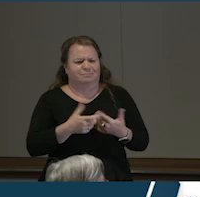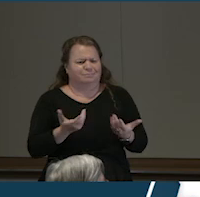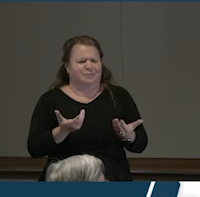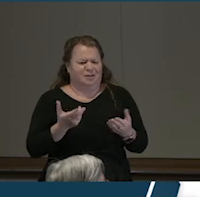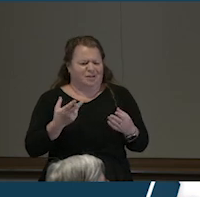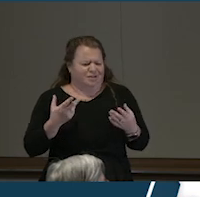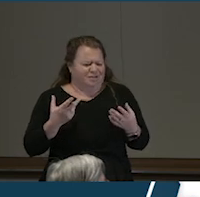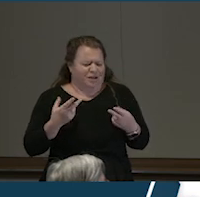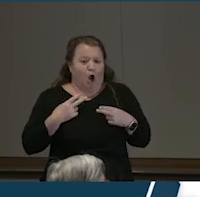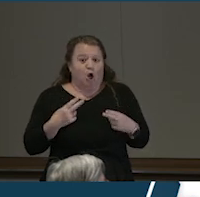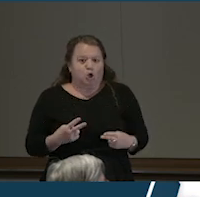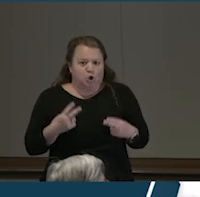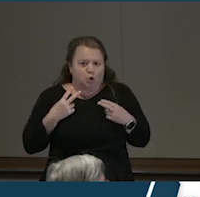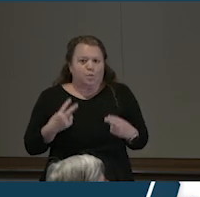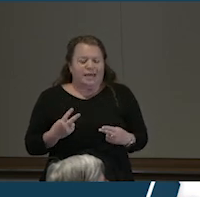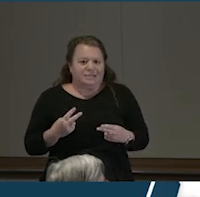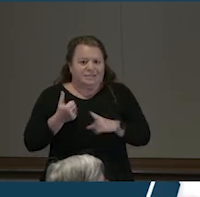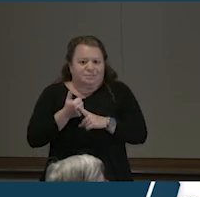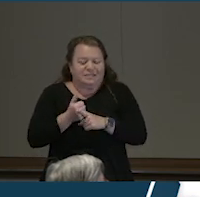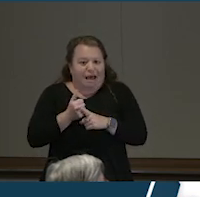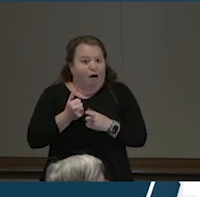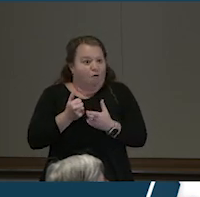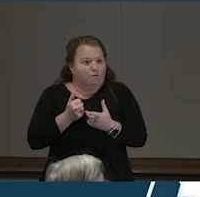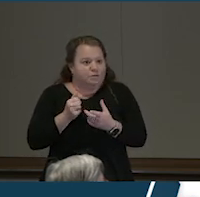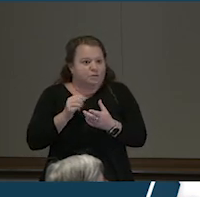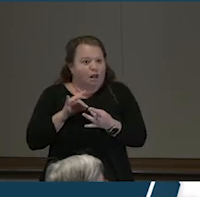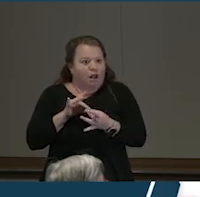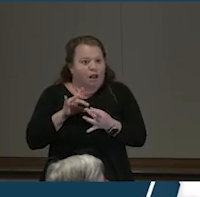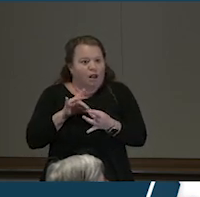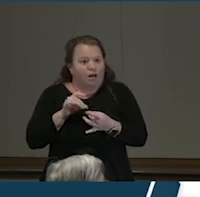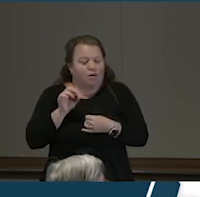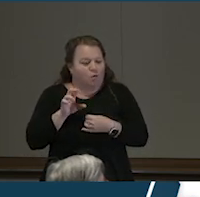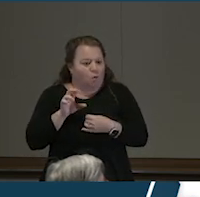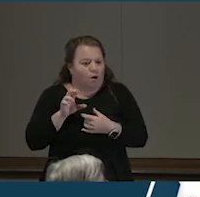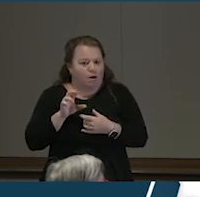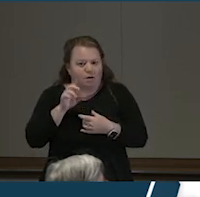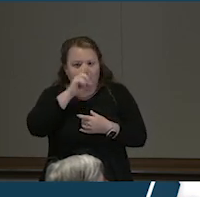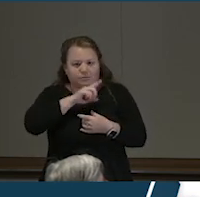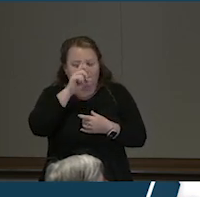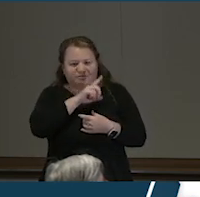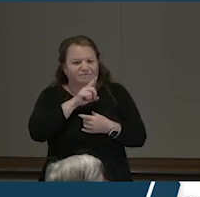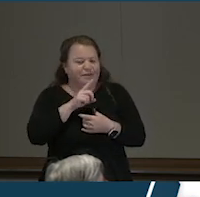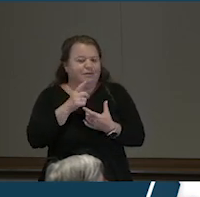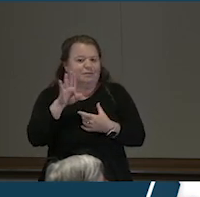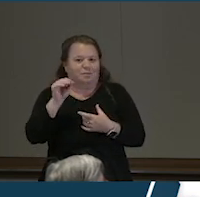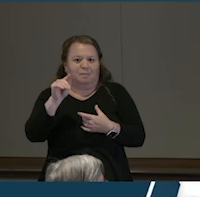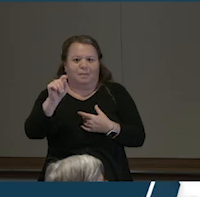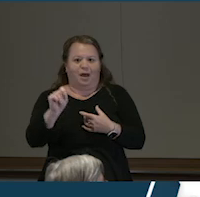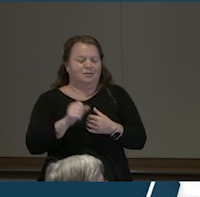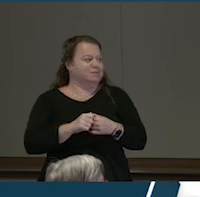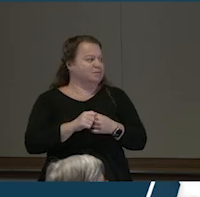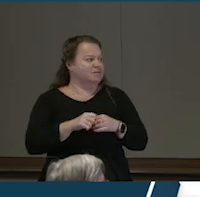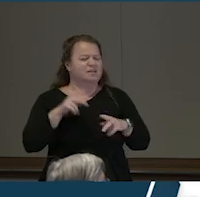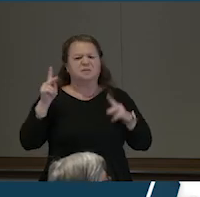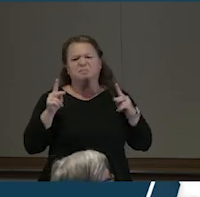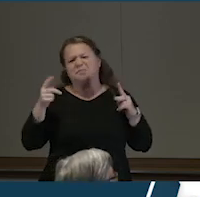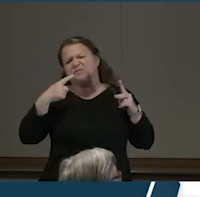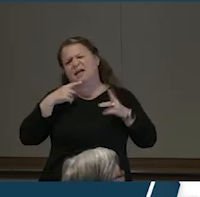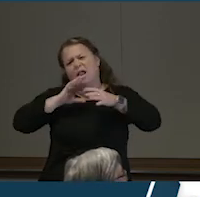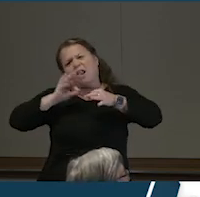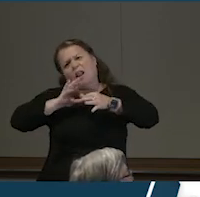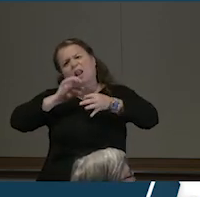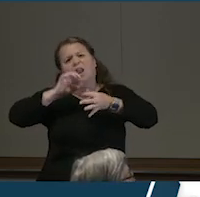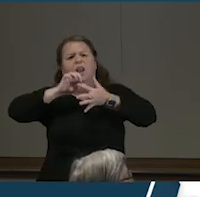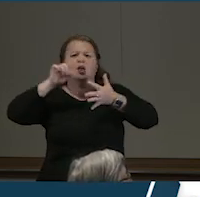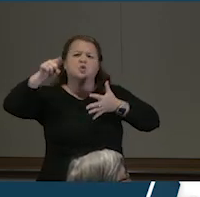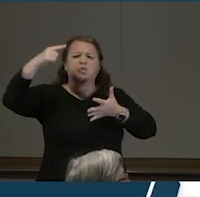even making those comments are actually human beings. So the people that you say, oh, you stink, you whatever,